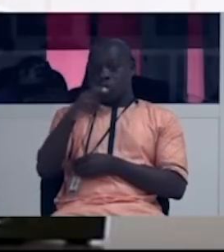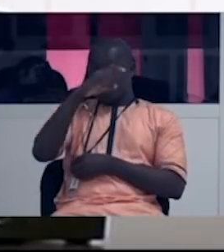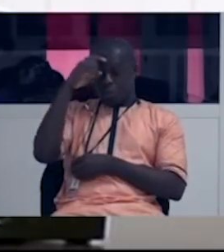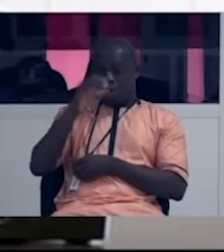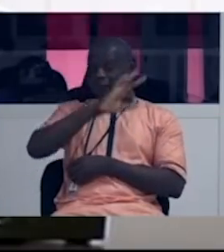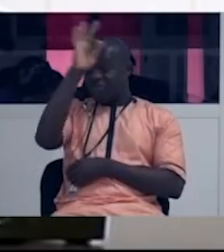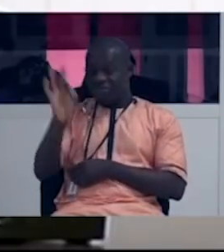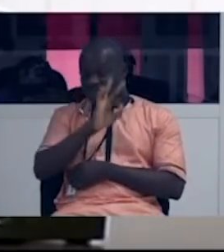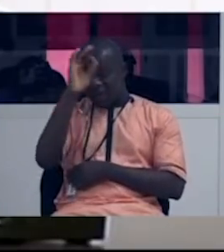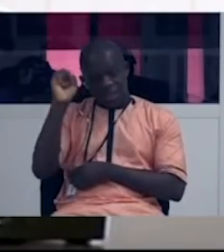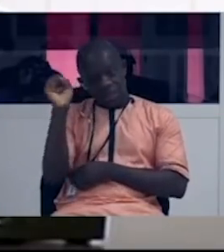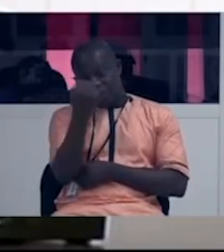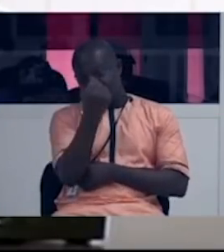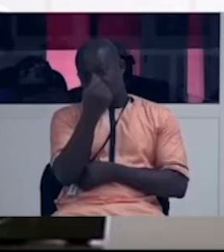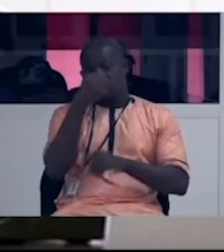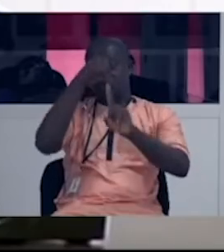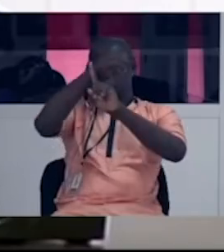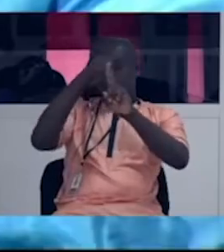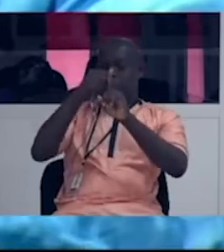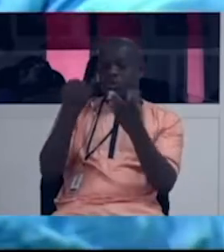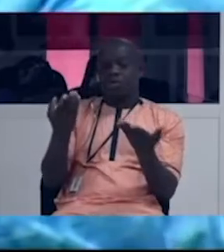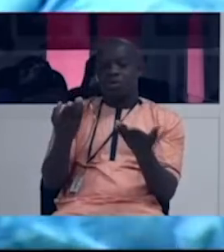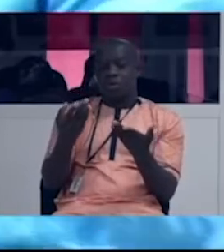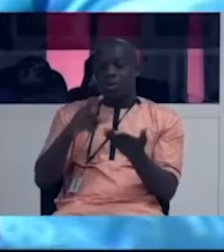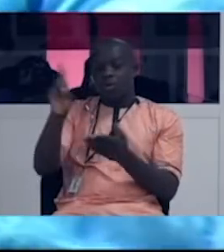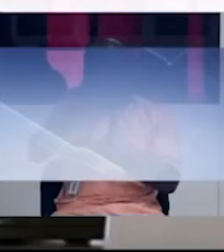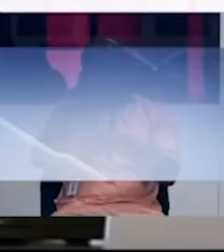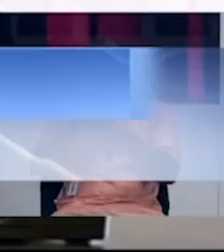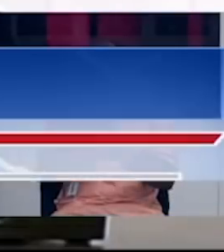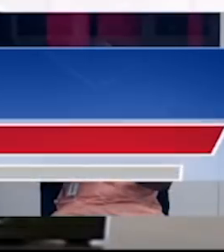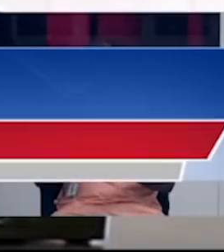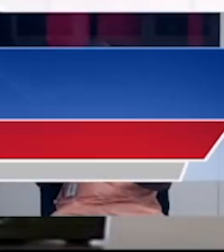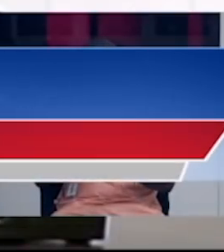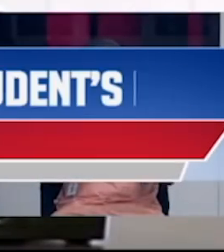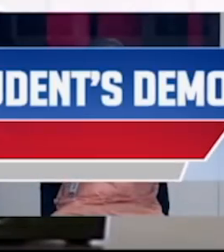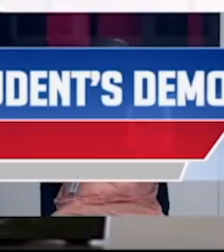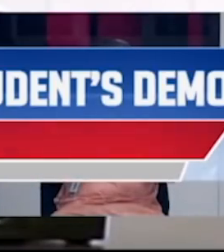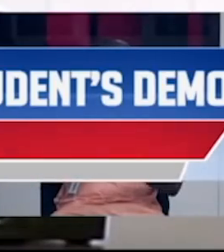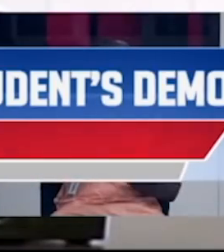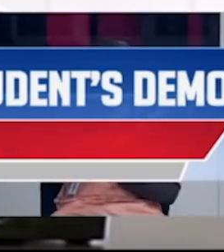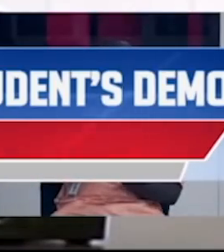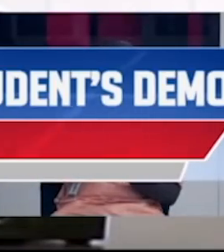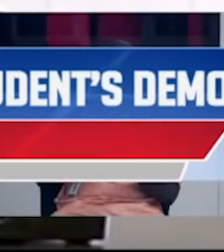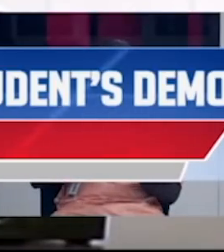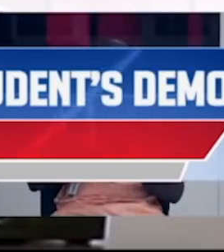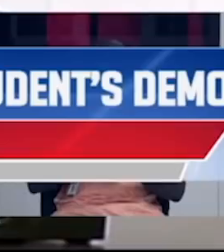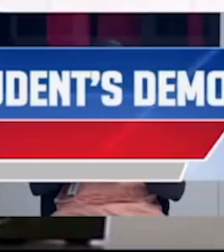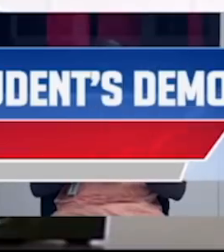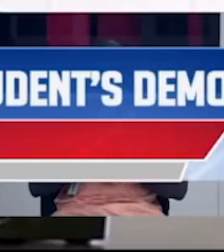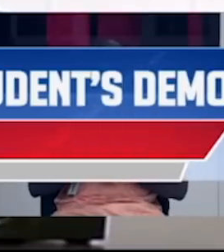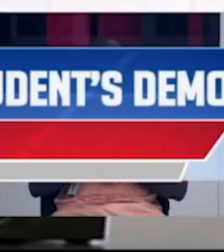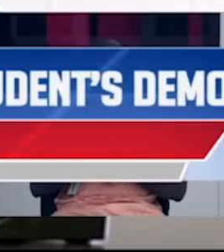visit to the hospital, with one of them refusing to talk to him. On the issue of the injured boys that were taken to Egypt for a